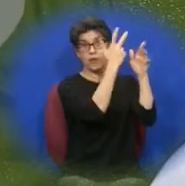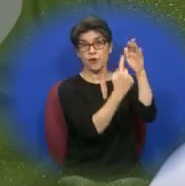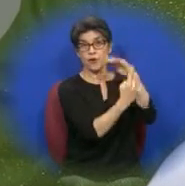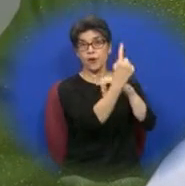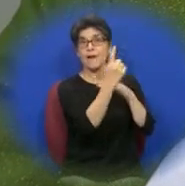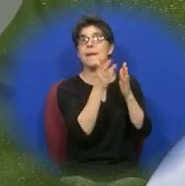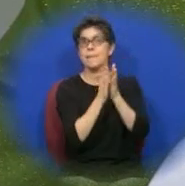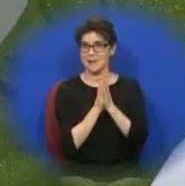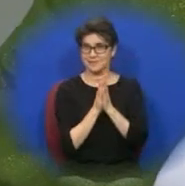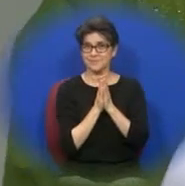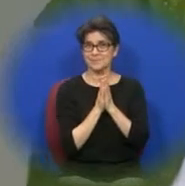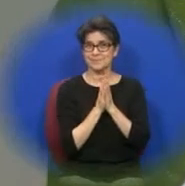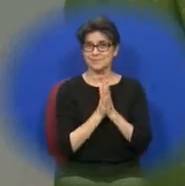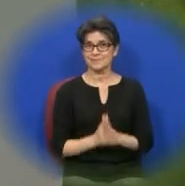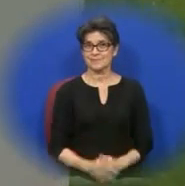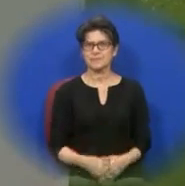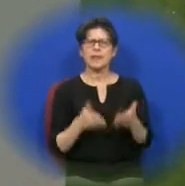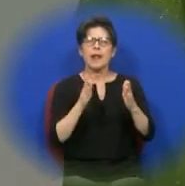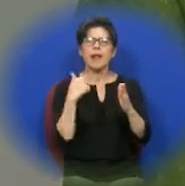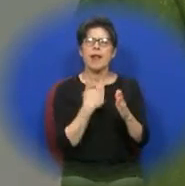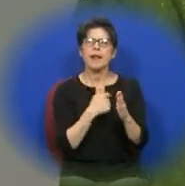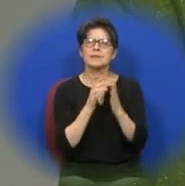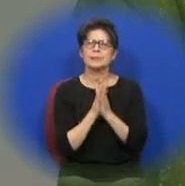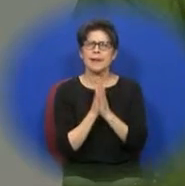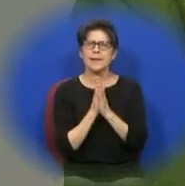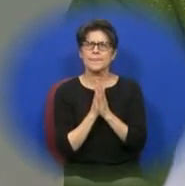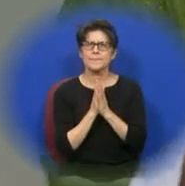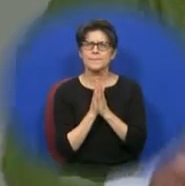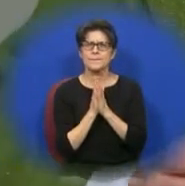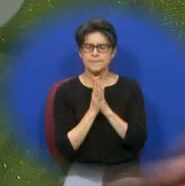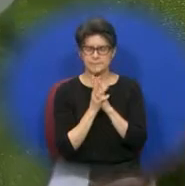Amen. Let us pray.